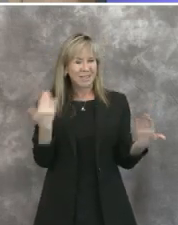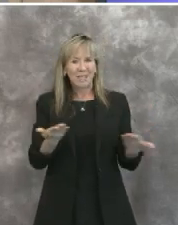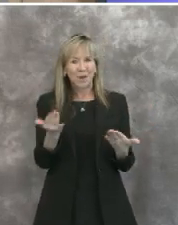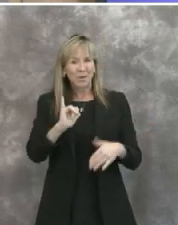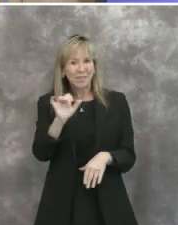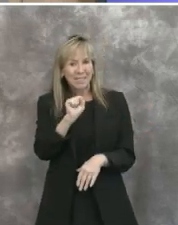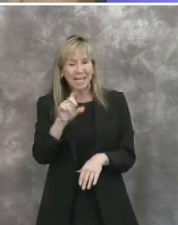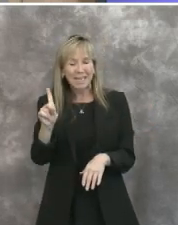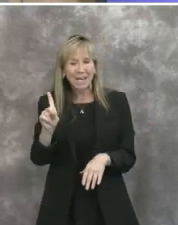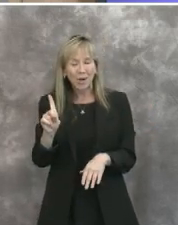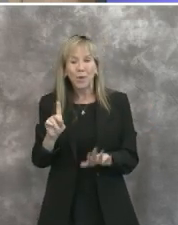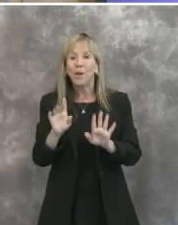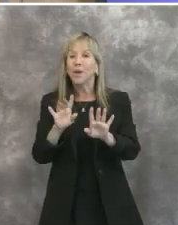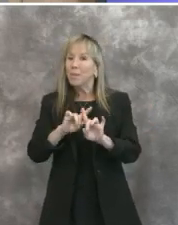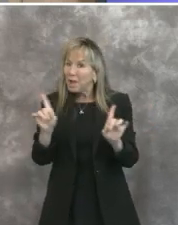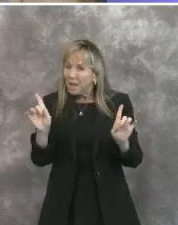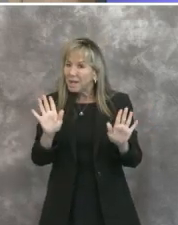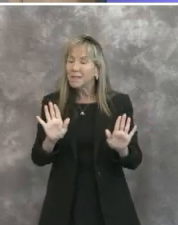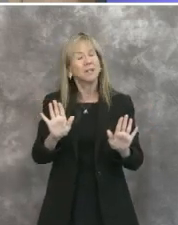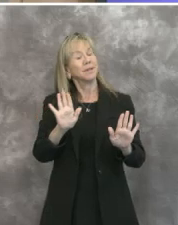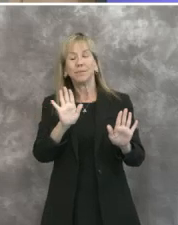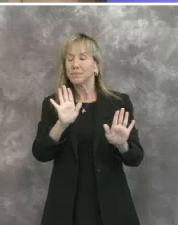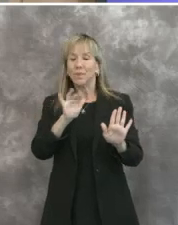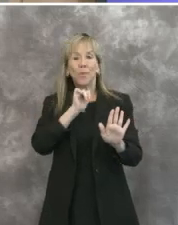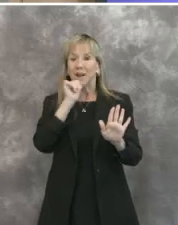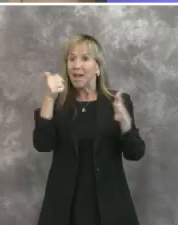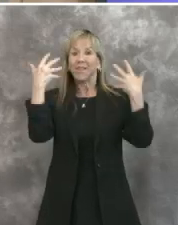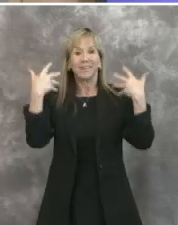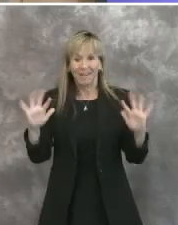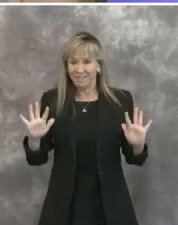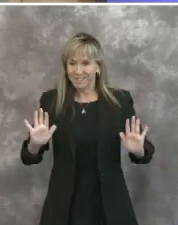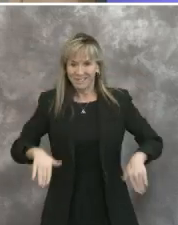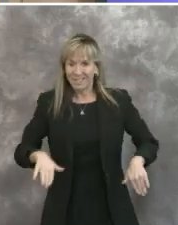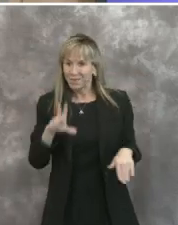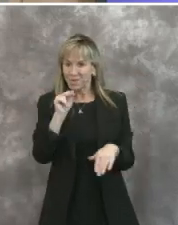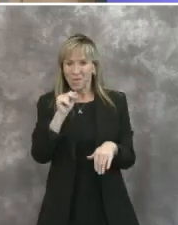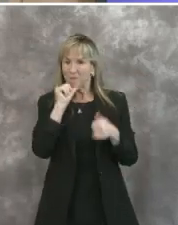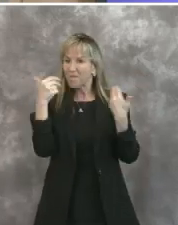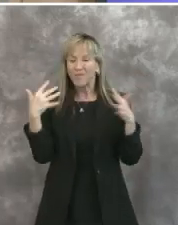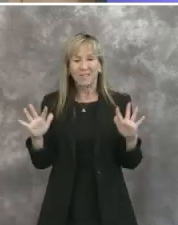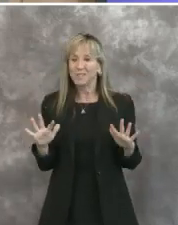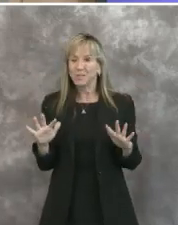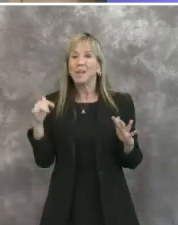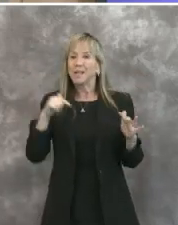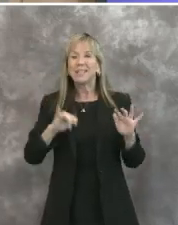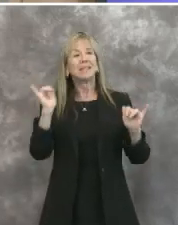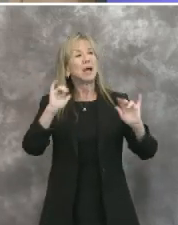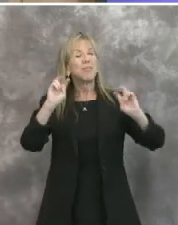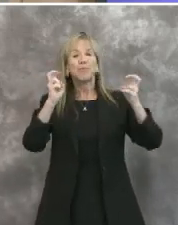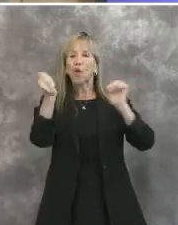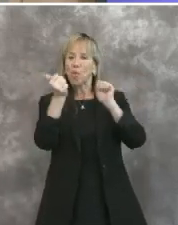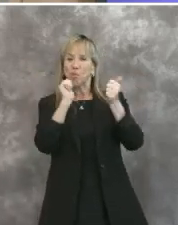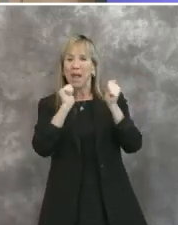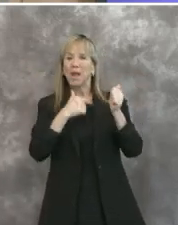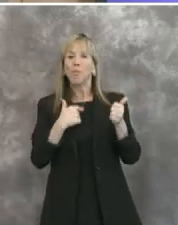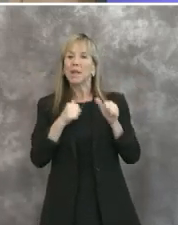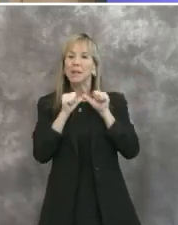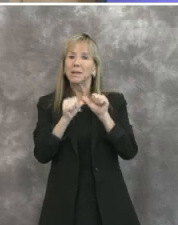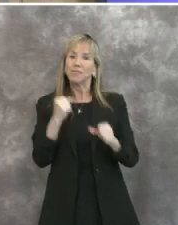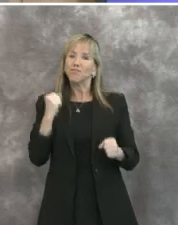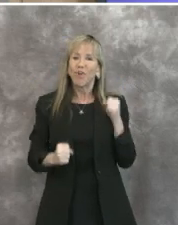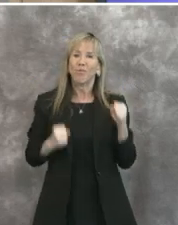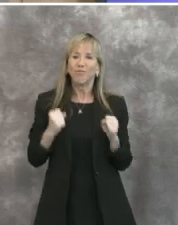County, we have to all keep in mind that we haven't crossed a finish line. This is very much a race that we continue to run. It